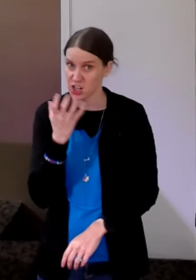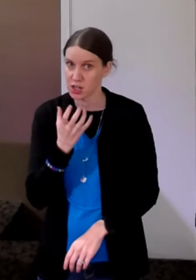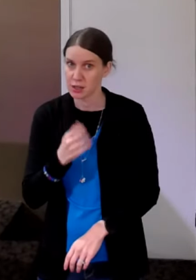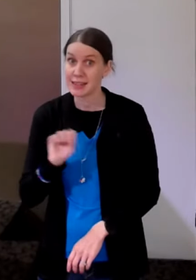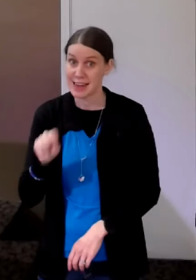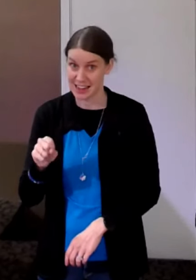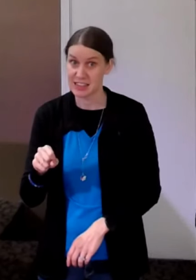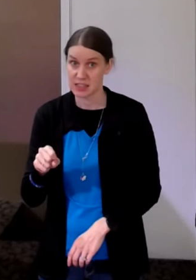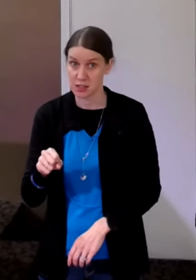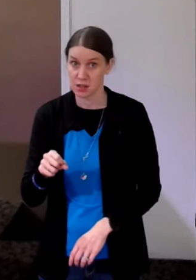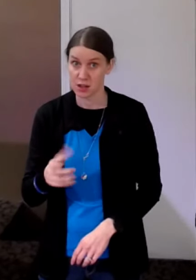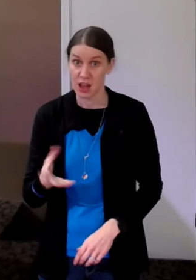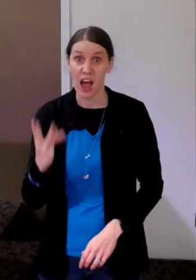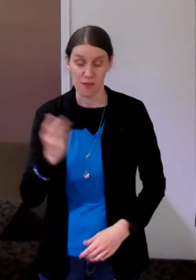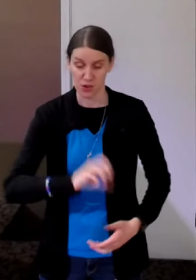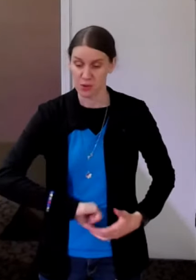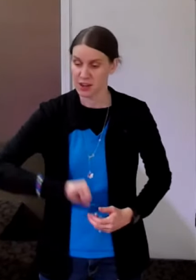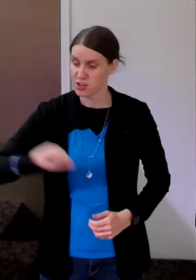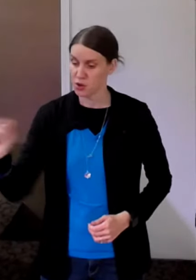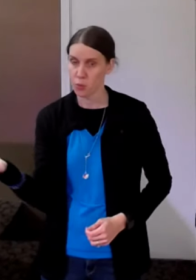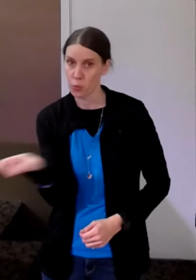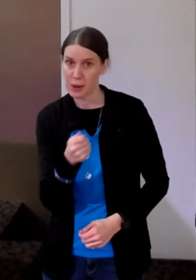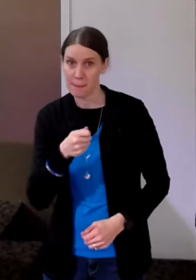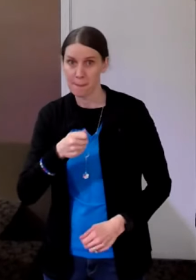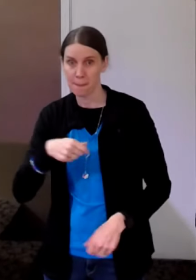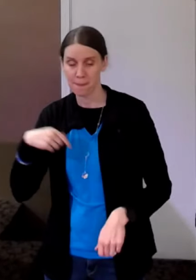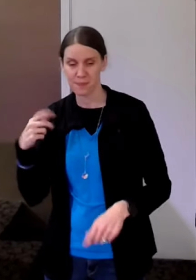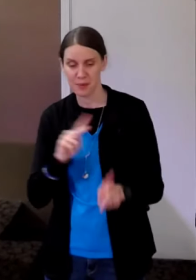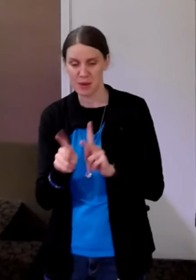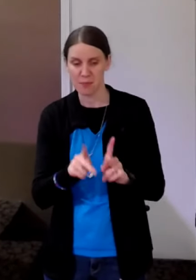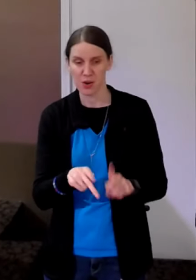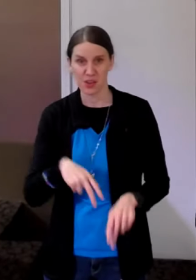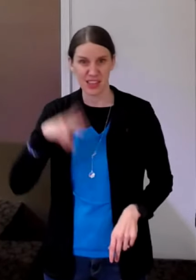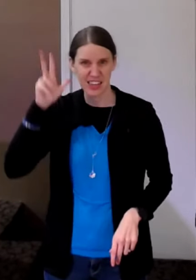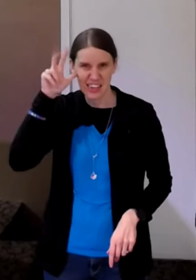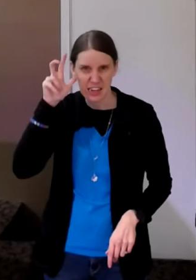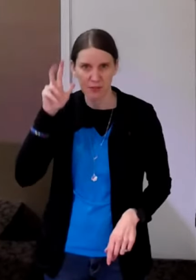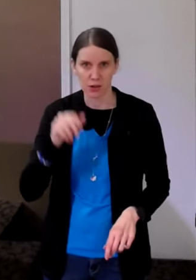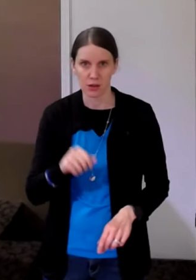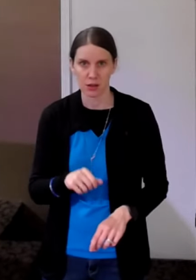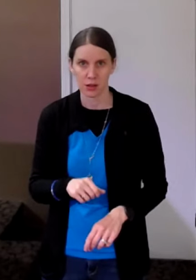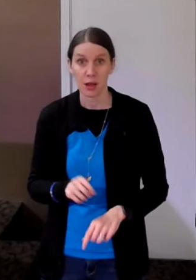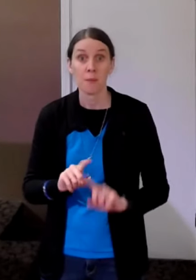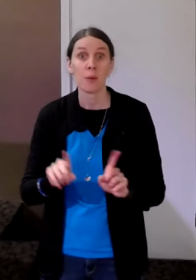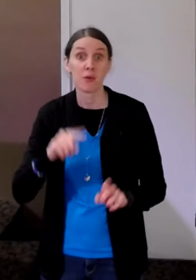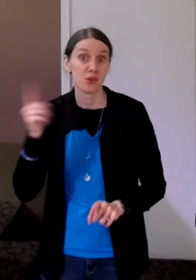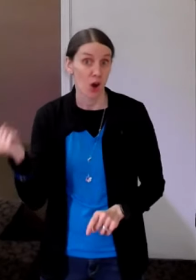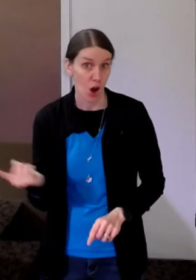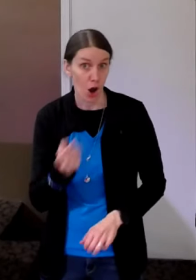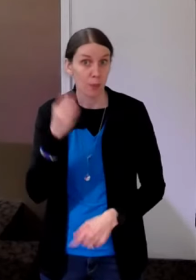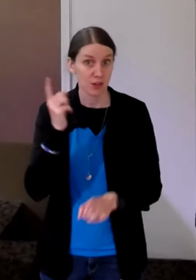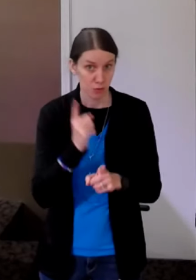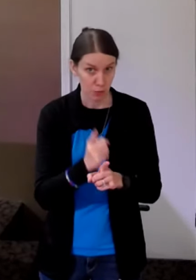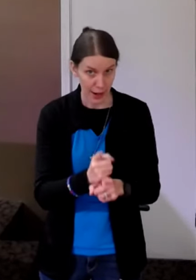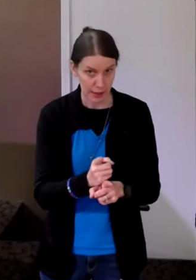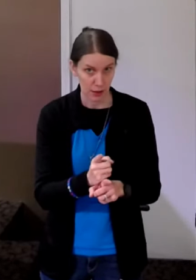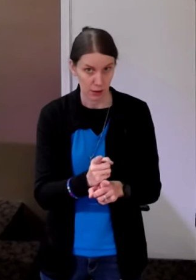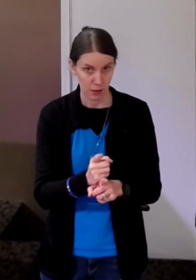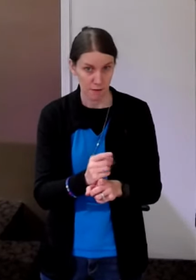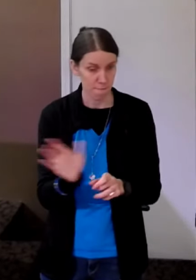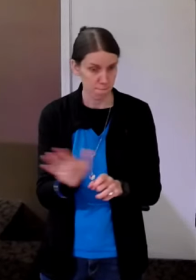got a whip out a couple of times, ran people out of the temple. Okay, but it was always the right thing to do at the right moment for the right